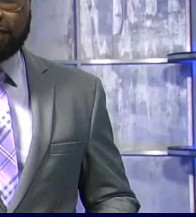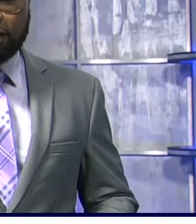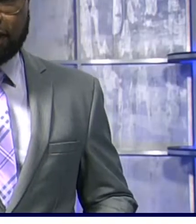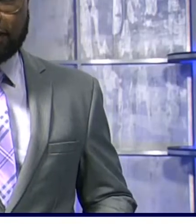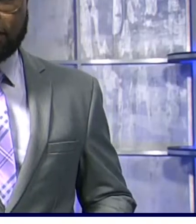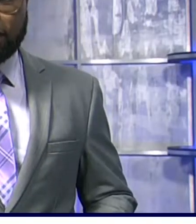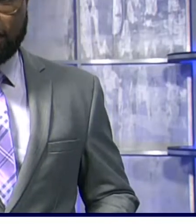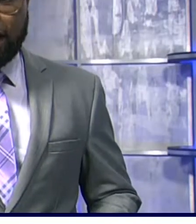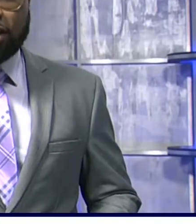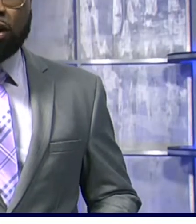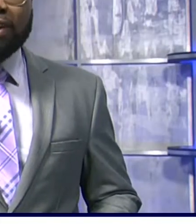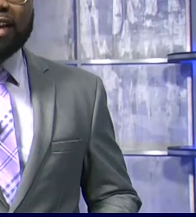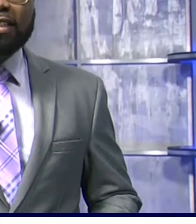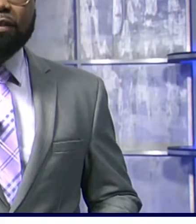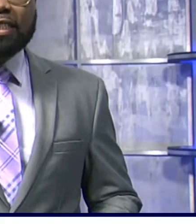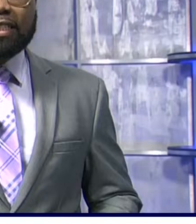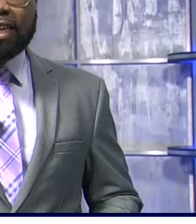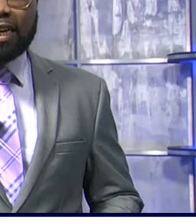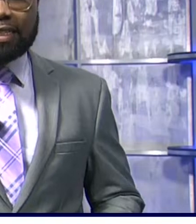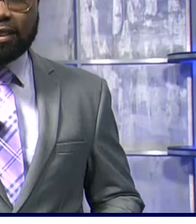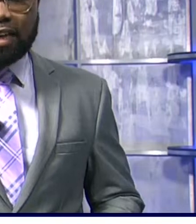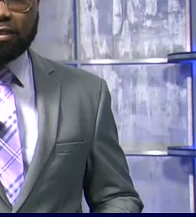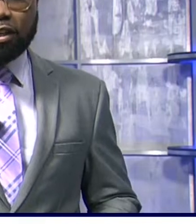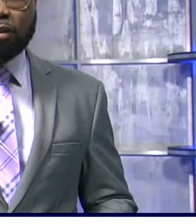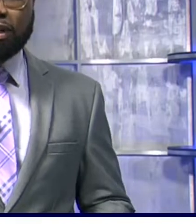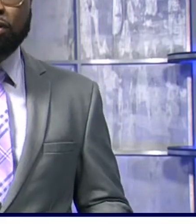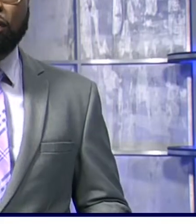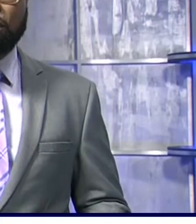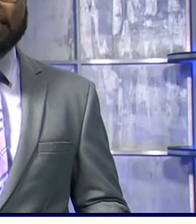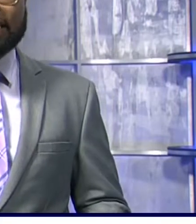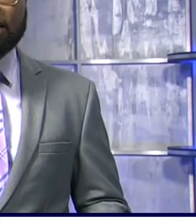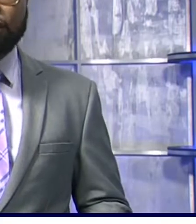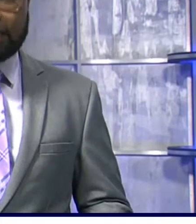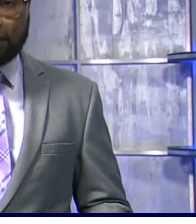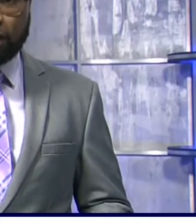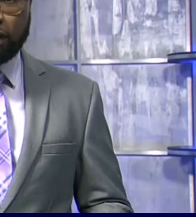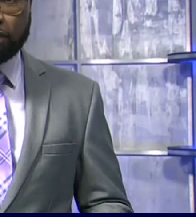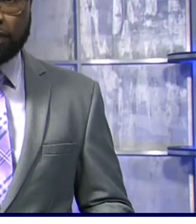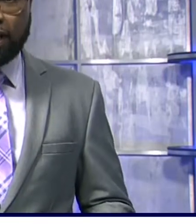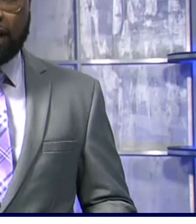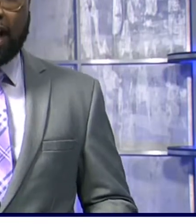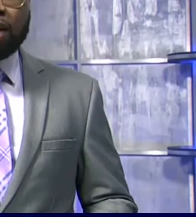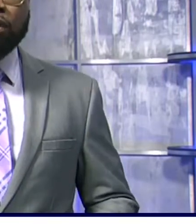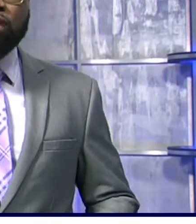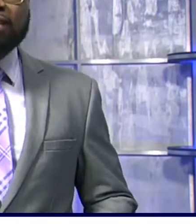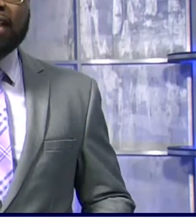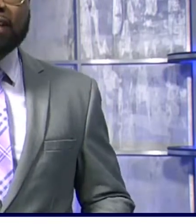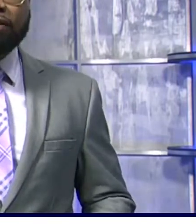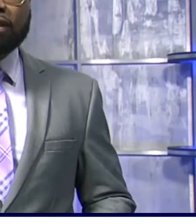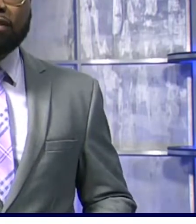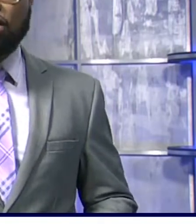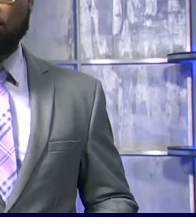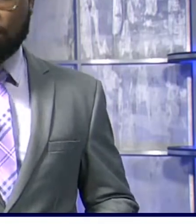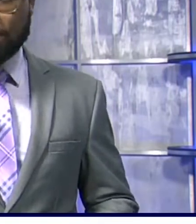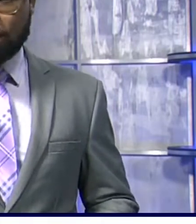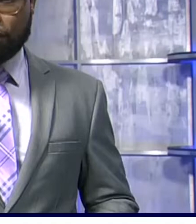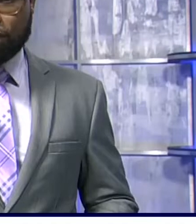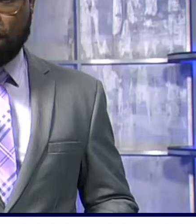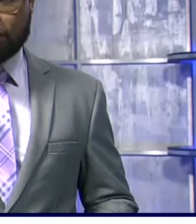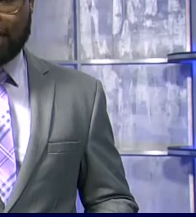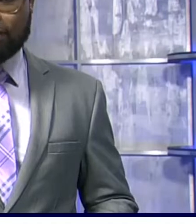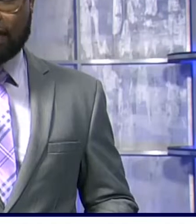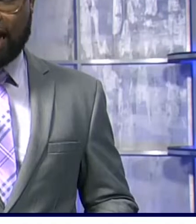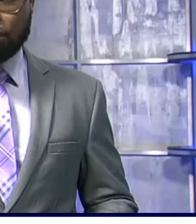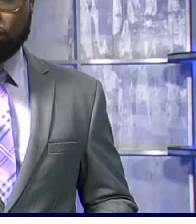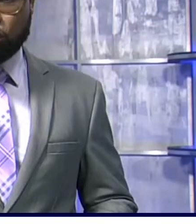Making headlines tonight. Economic activity declined last year, but growth predicted for this year. Animal rights activists lobbying for